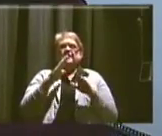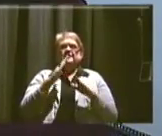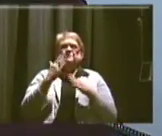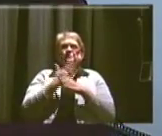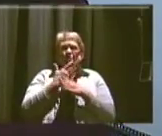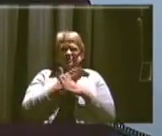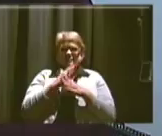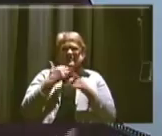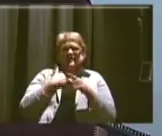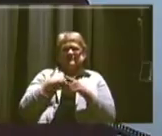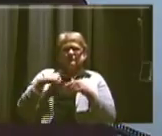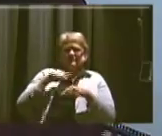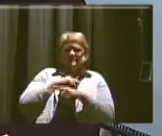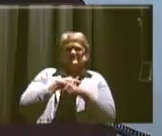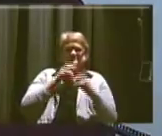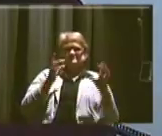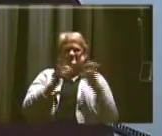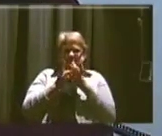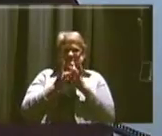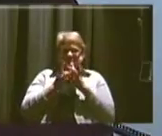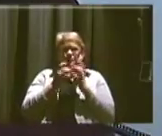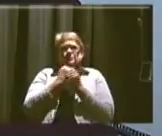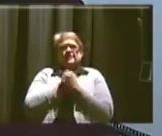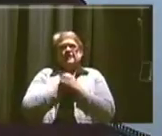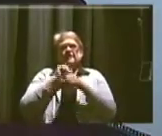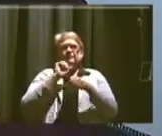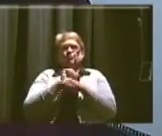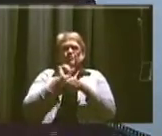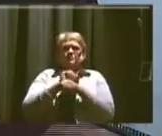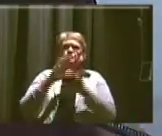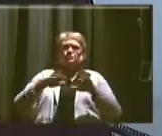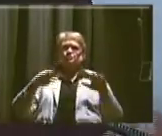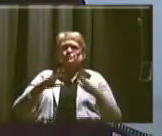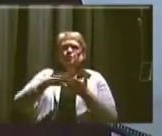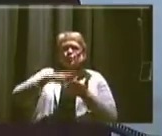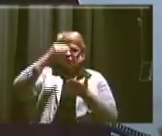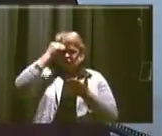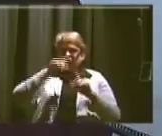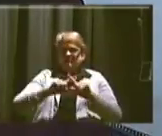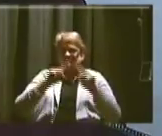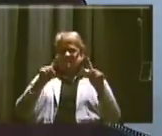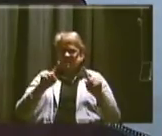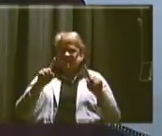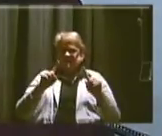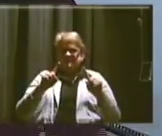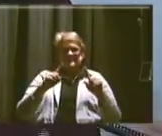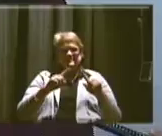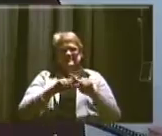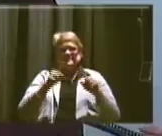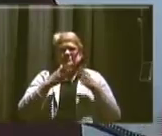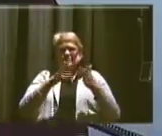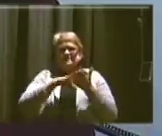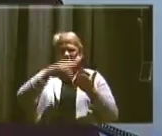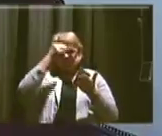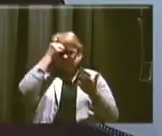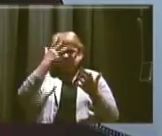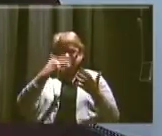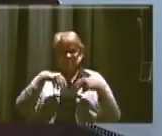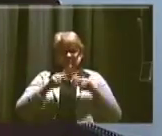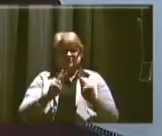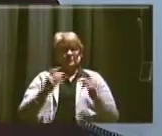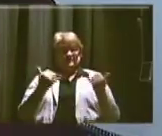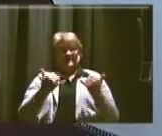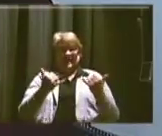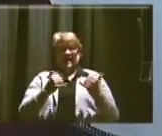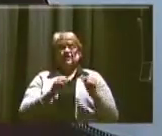for what you're doing. We love to work with children who work different, who learn differently. And so this is our opportunity